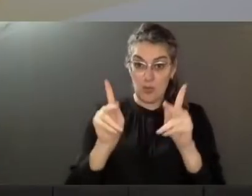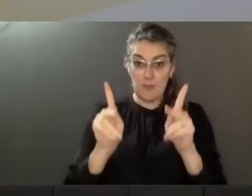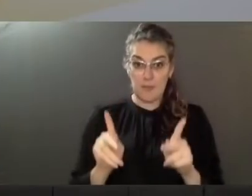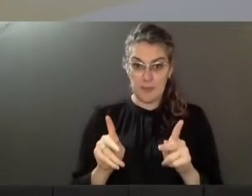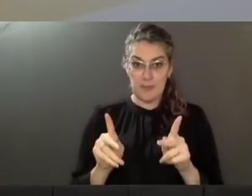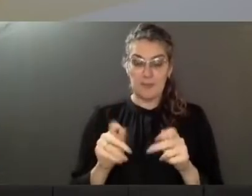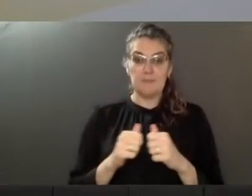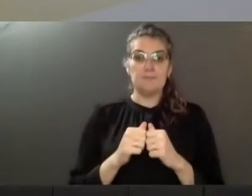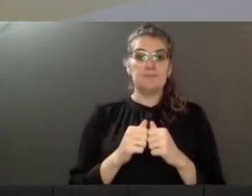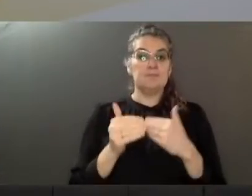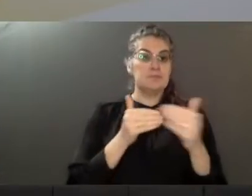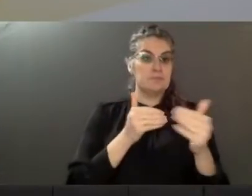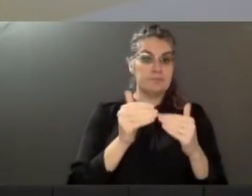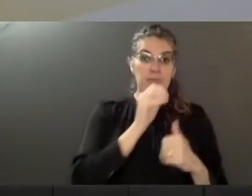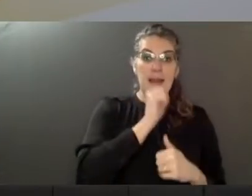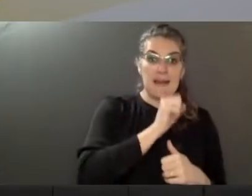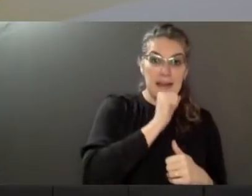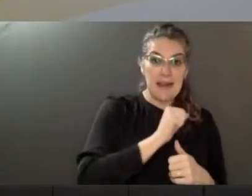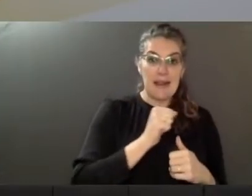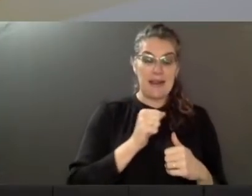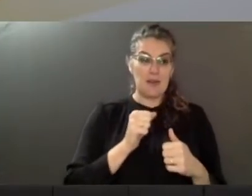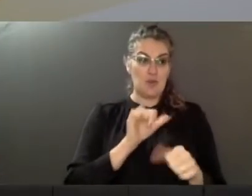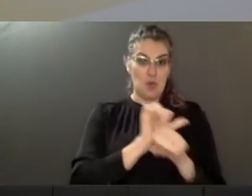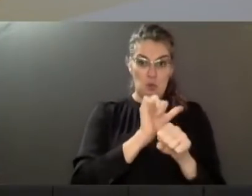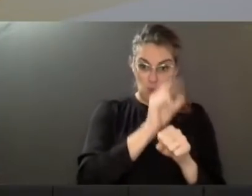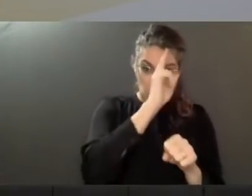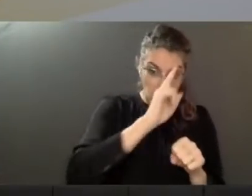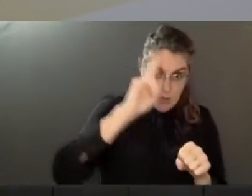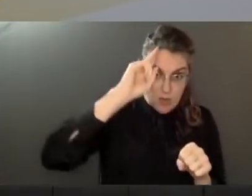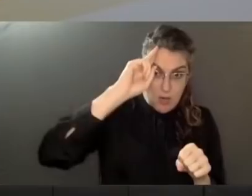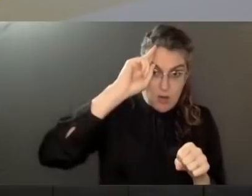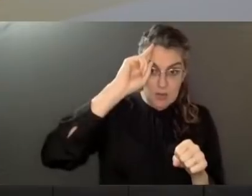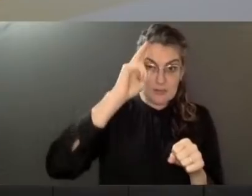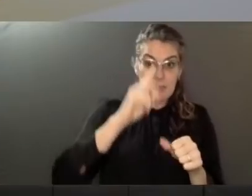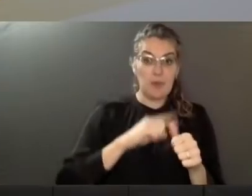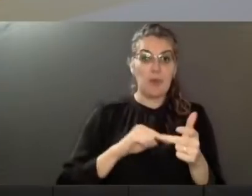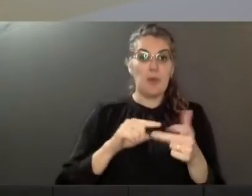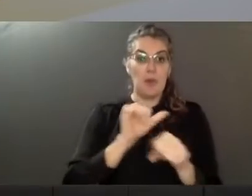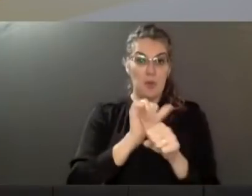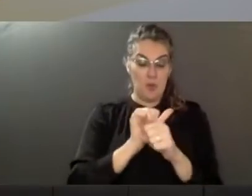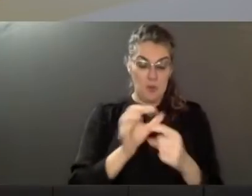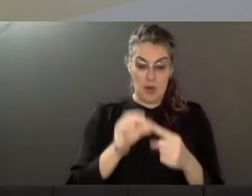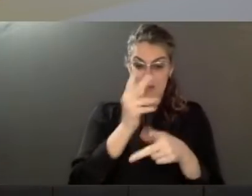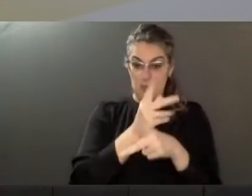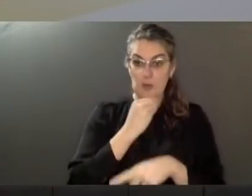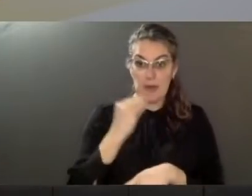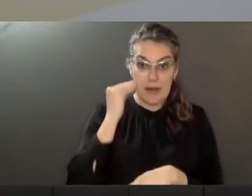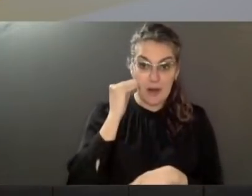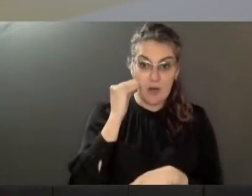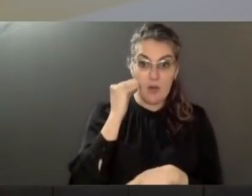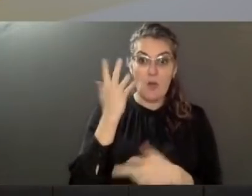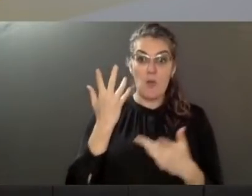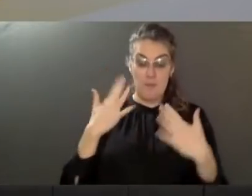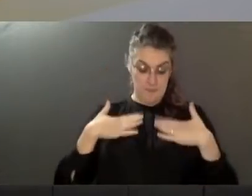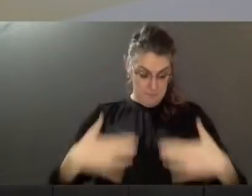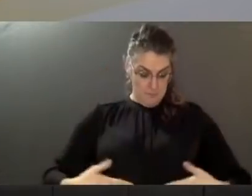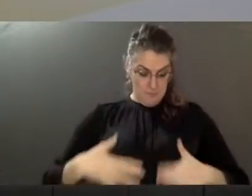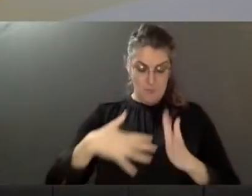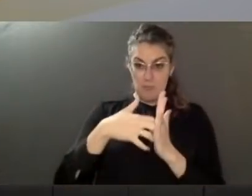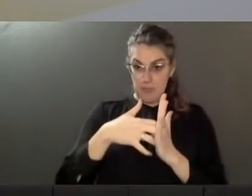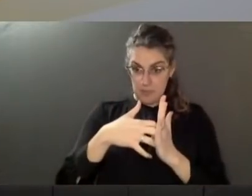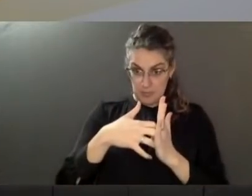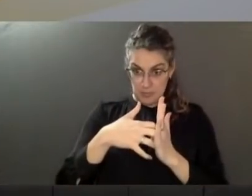workers, teachers, those with immunocompromising conditions, and those who look after people with immunocompromising conditions.